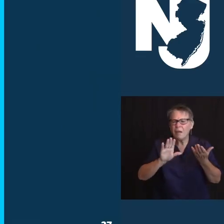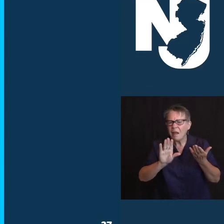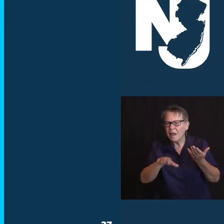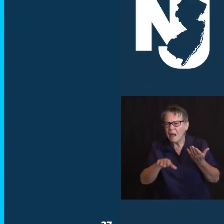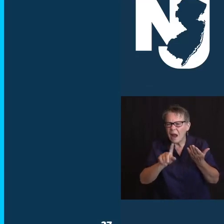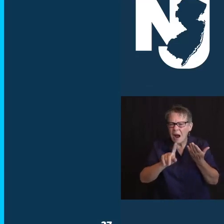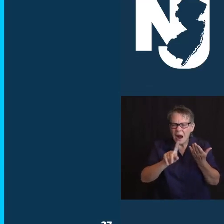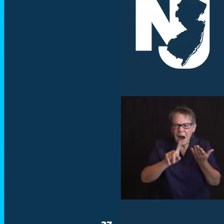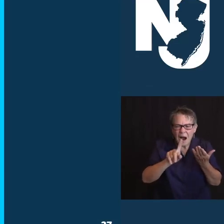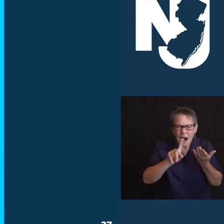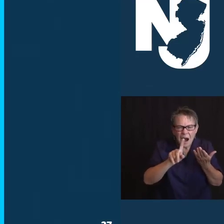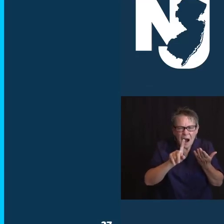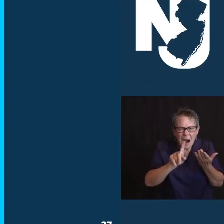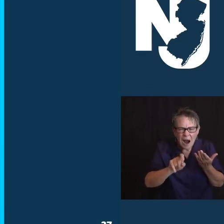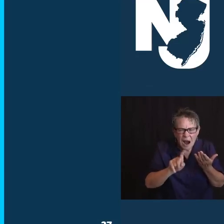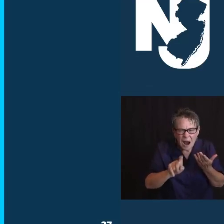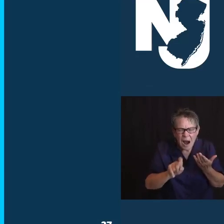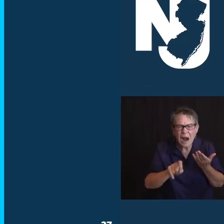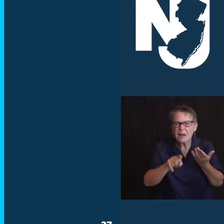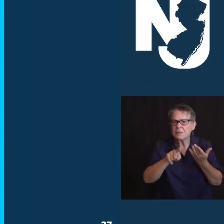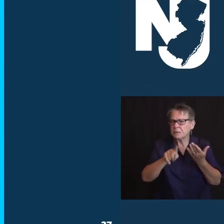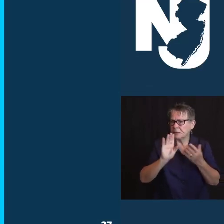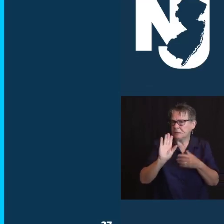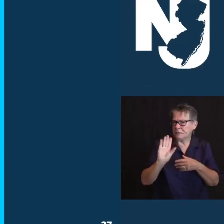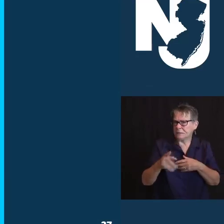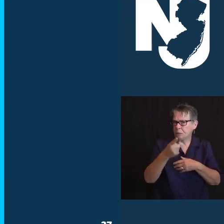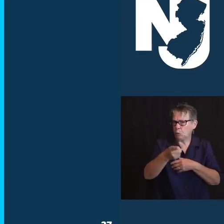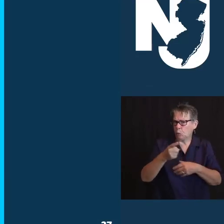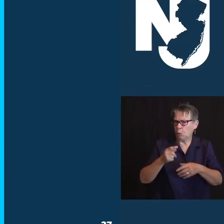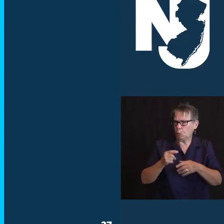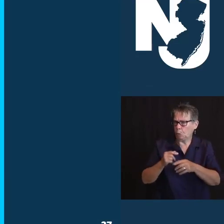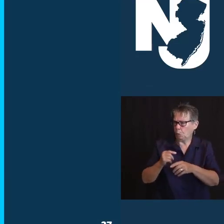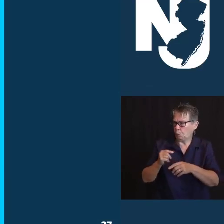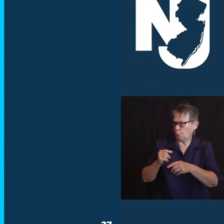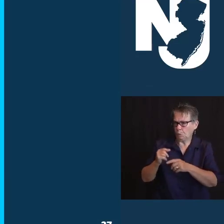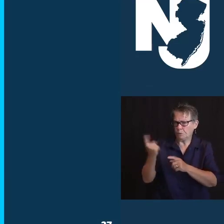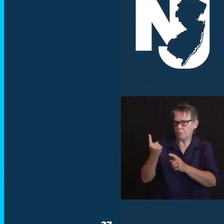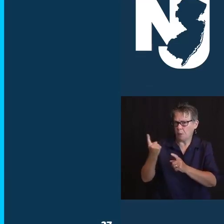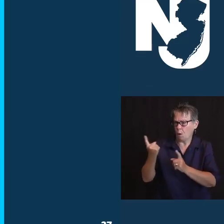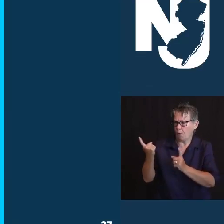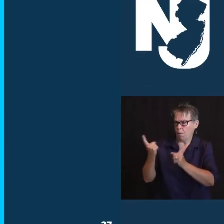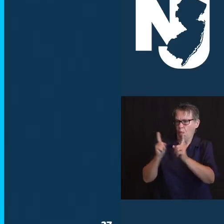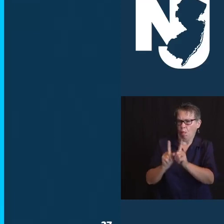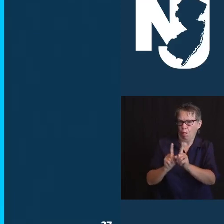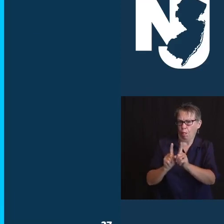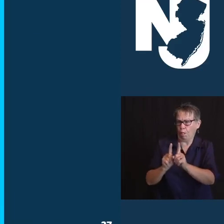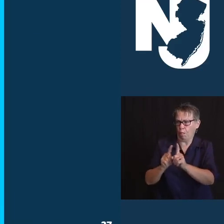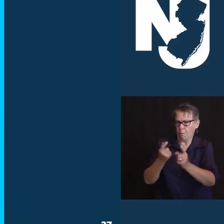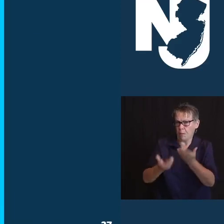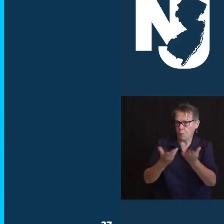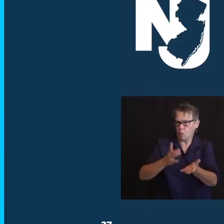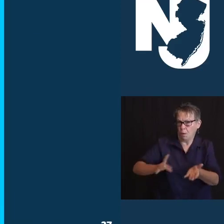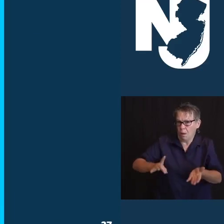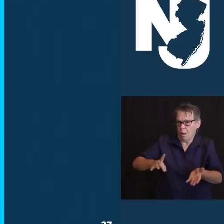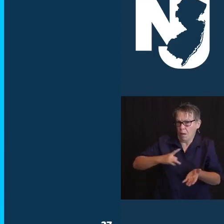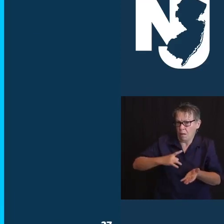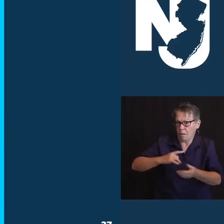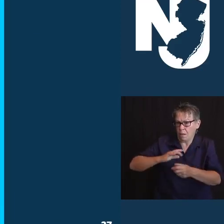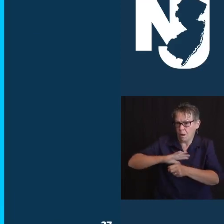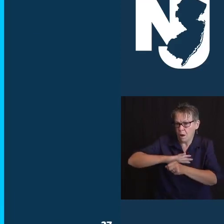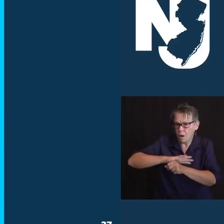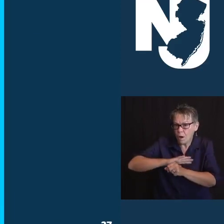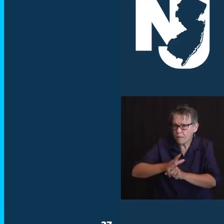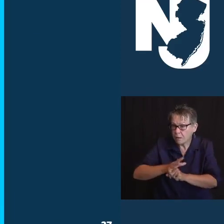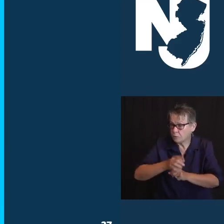days before you first had symptoms. If you don't have symptoms, they will ask about your activity for those 2